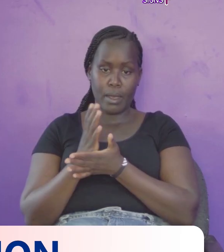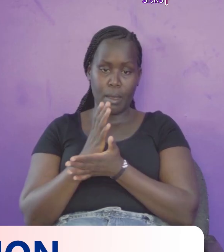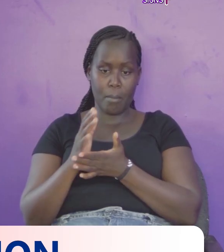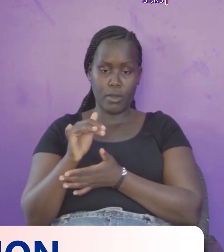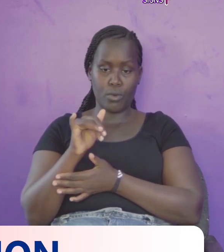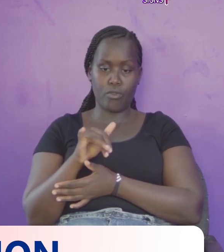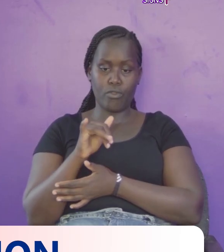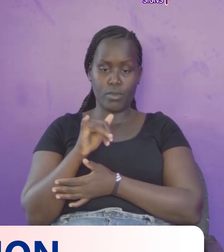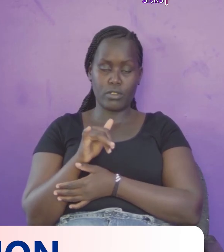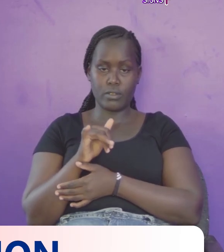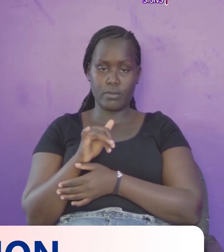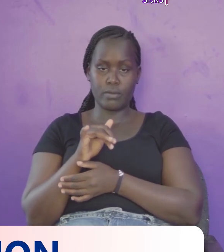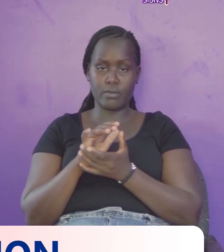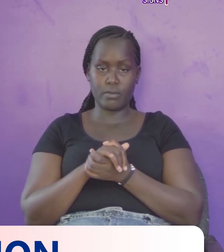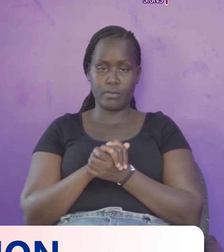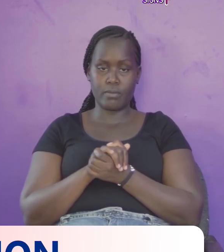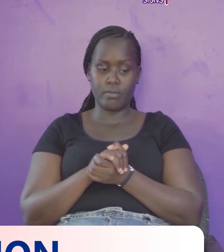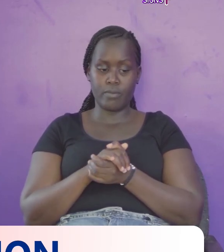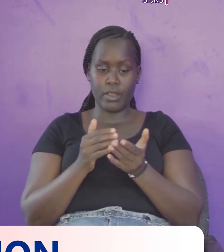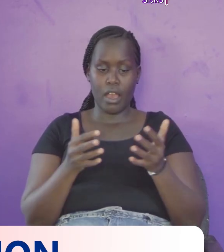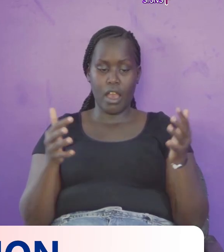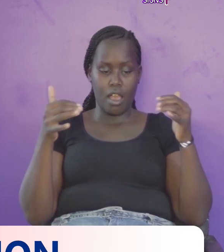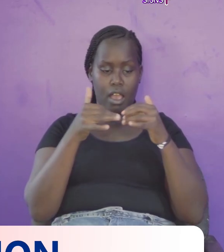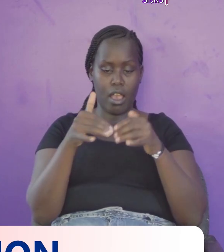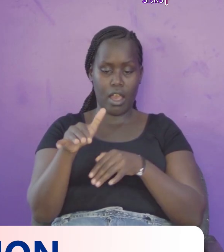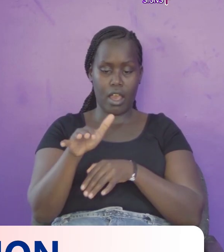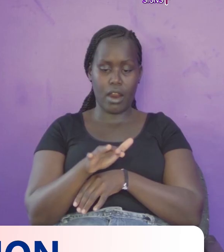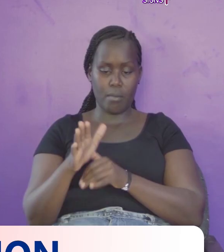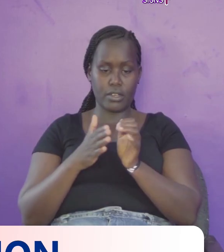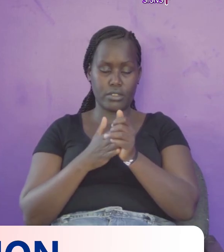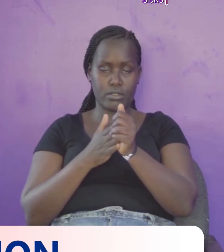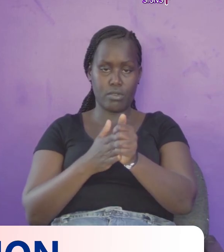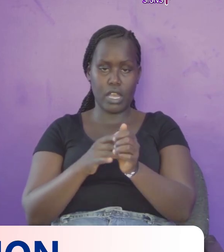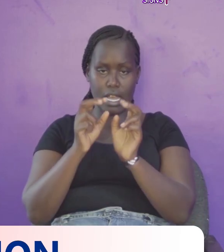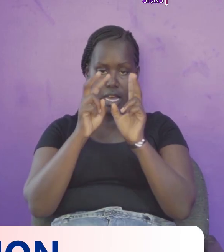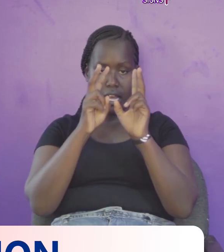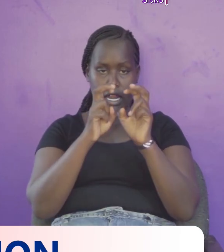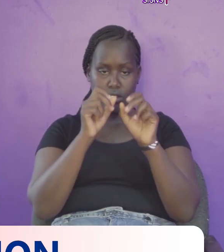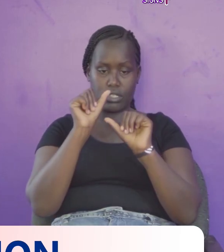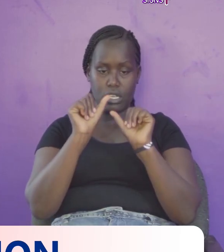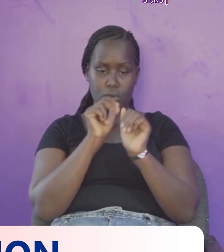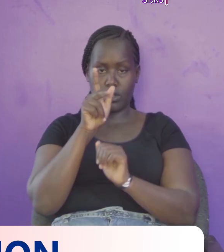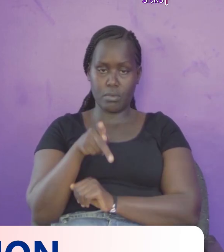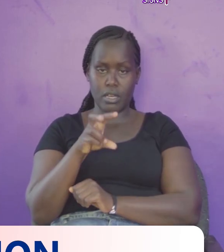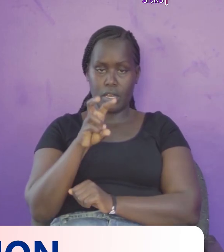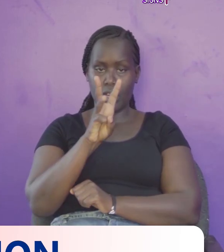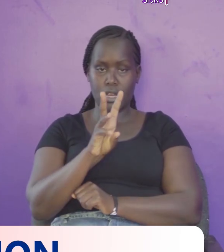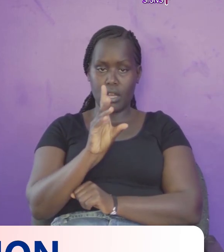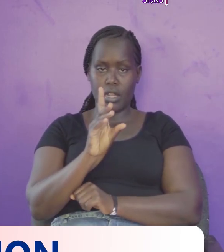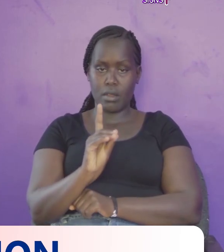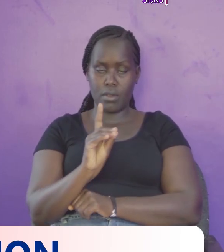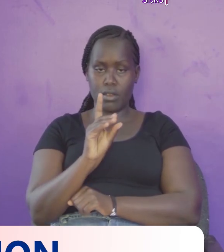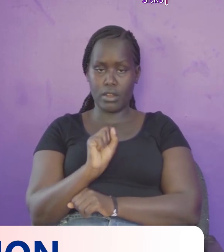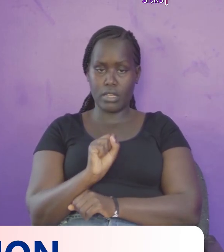NEC convened somewhere to guide issues of PWDs. In that